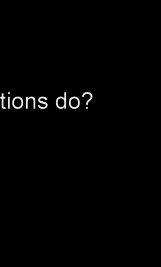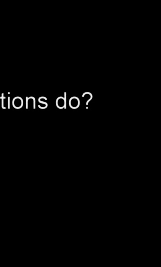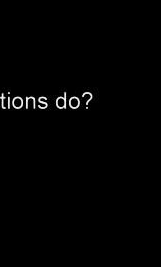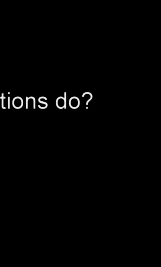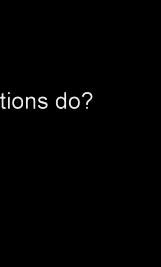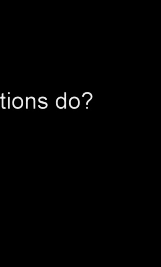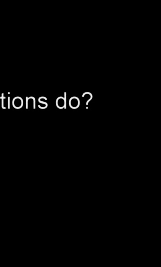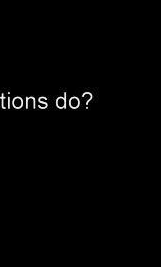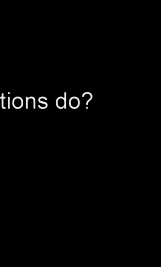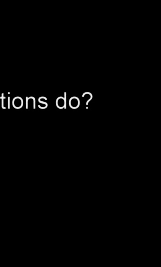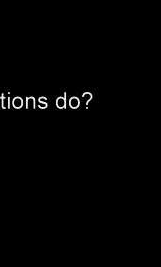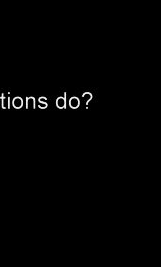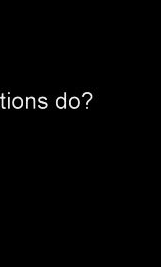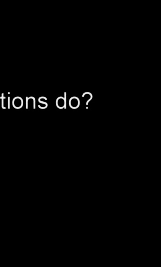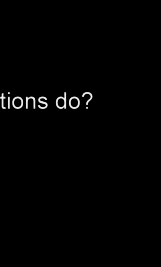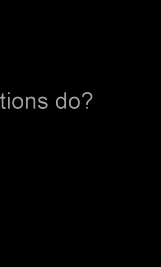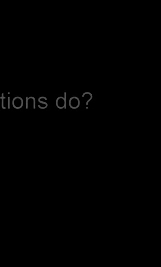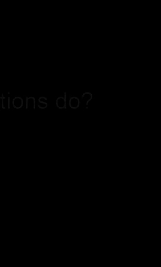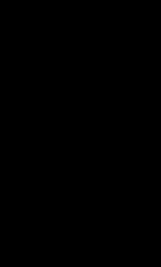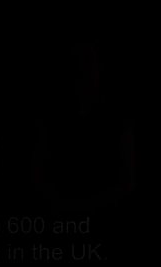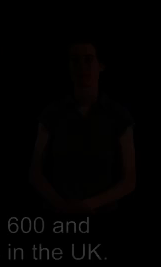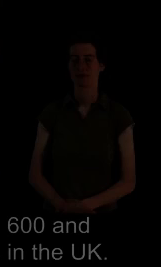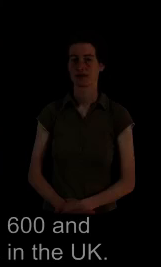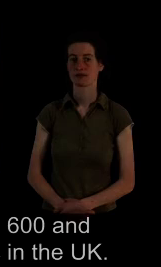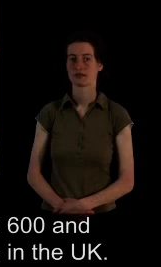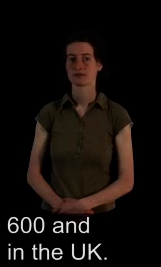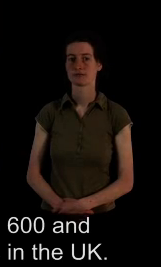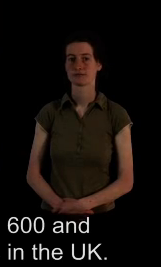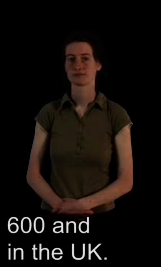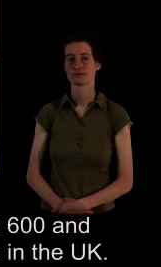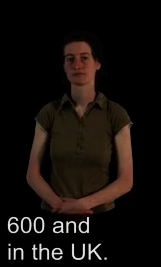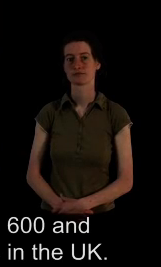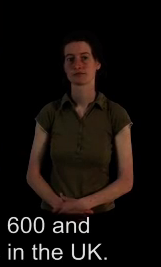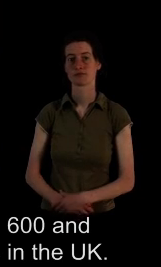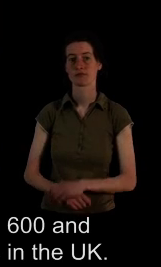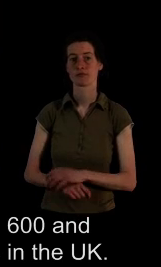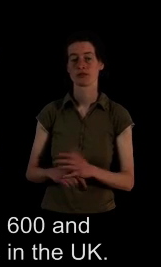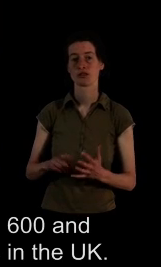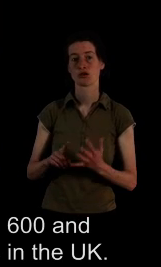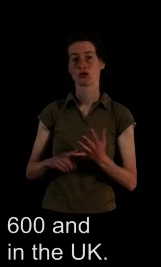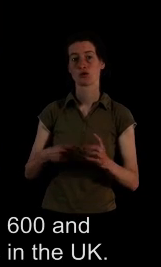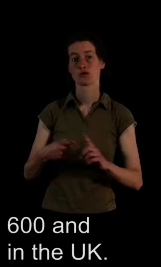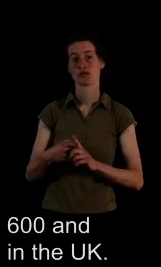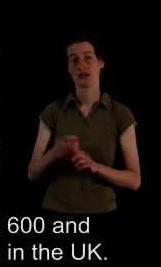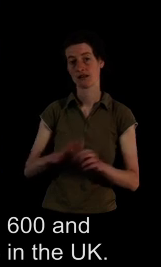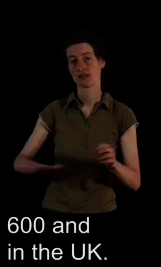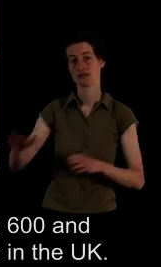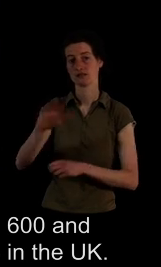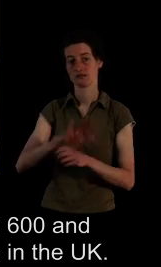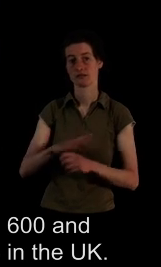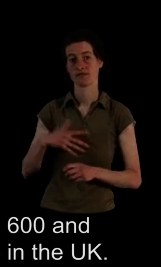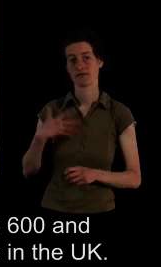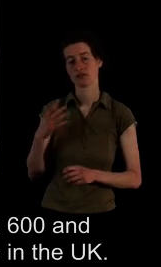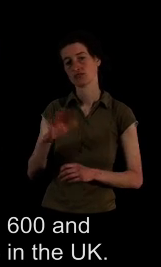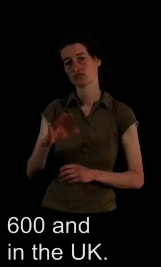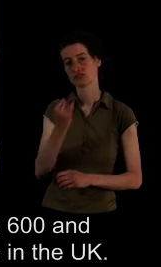What do disabled people's organisations do? It is estimated that there are between 600 and 1,000